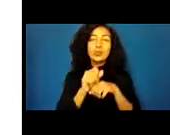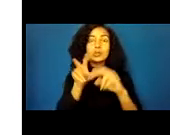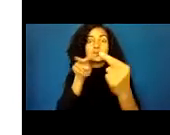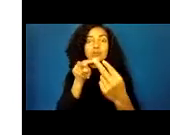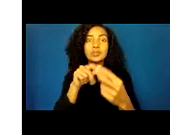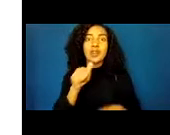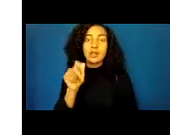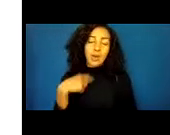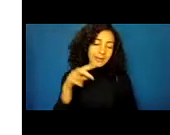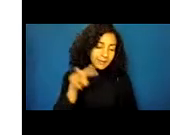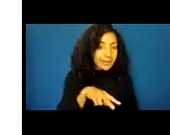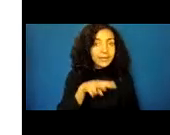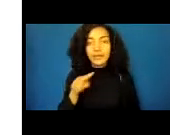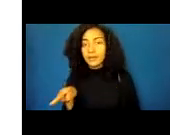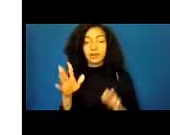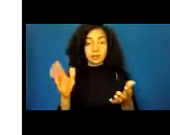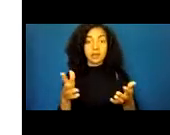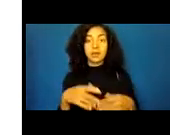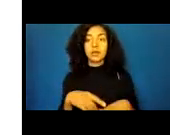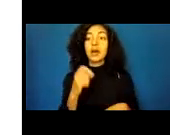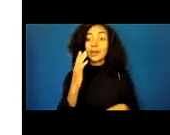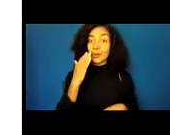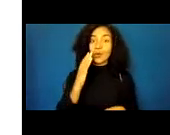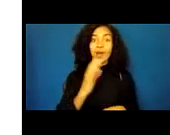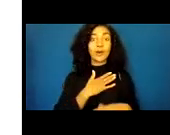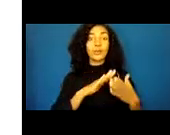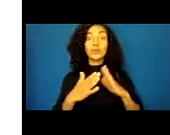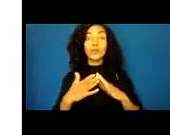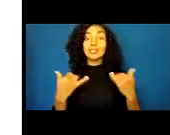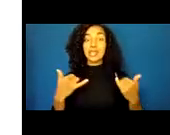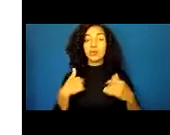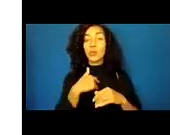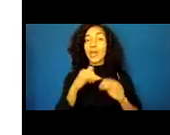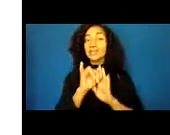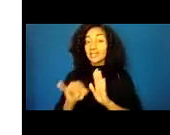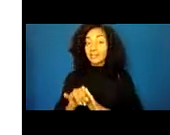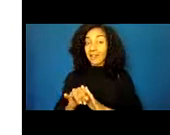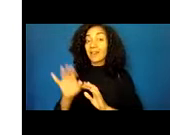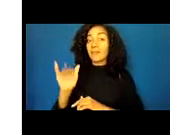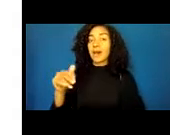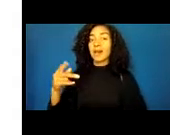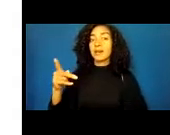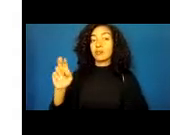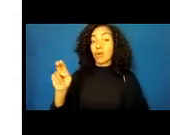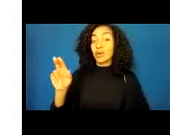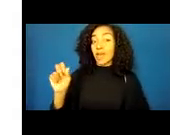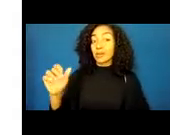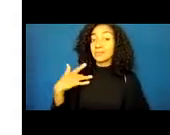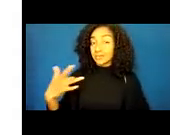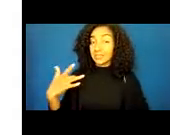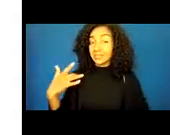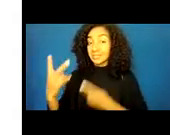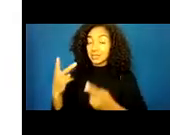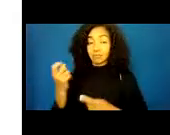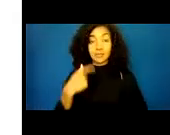So I know that in our communities now, we identify by pronouns a lot. And I personally don't